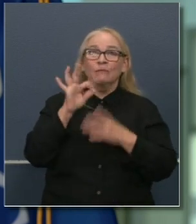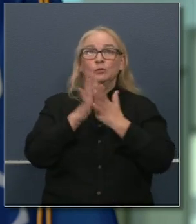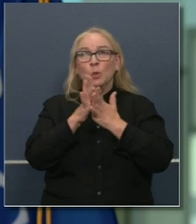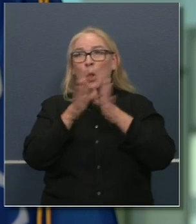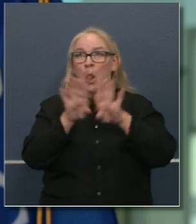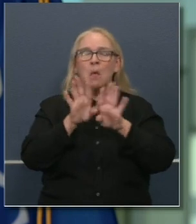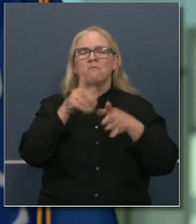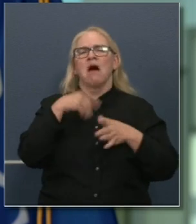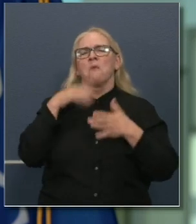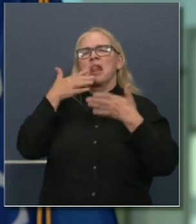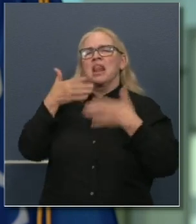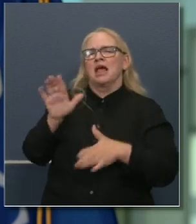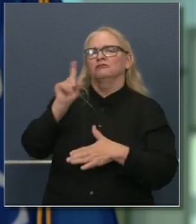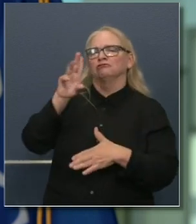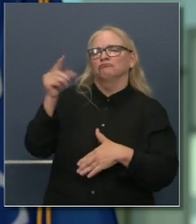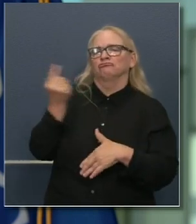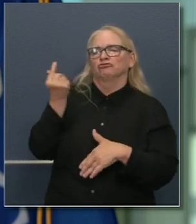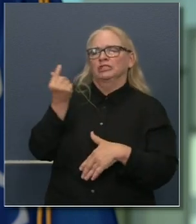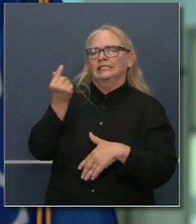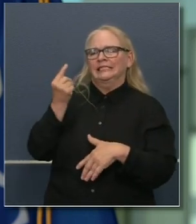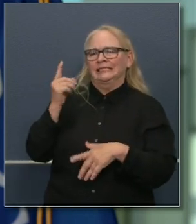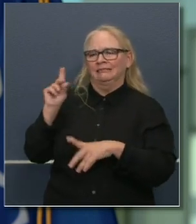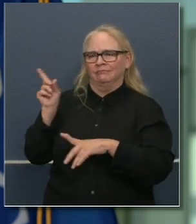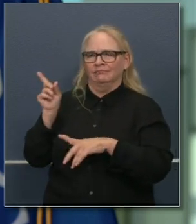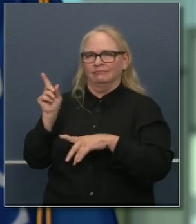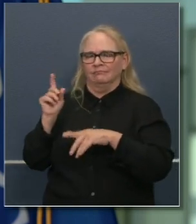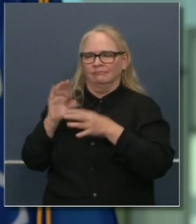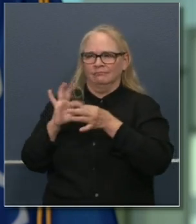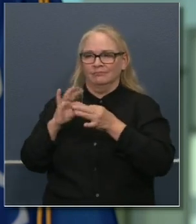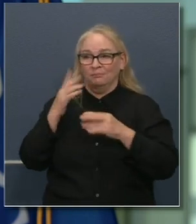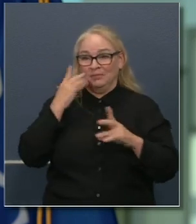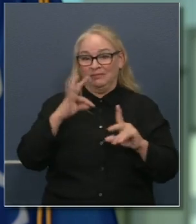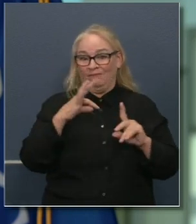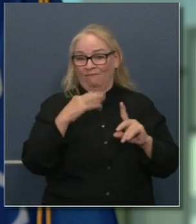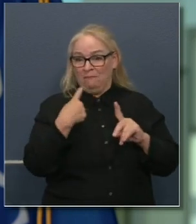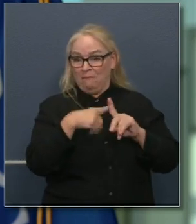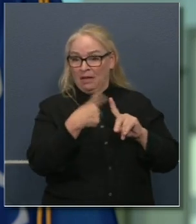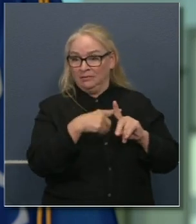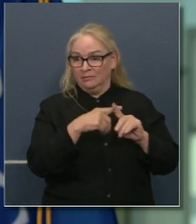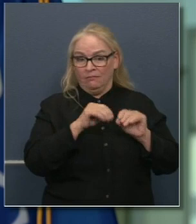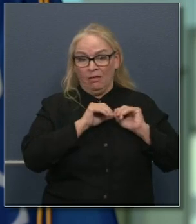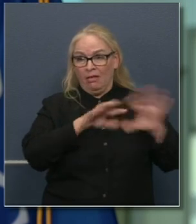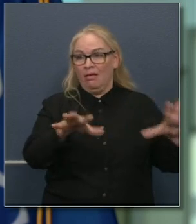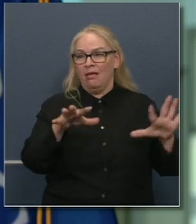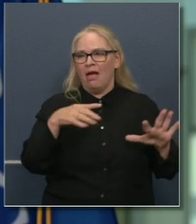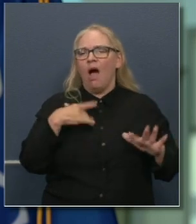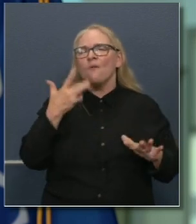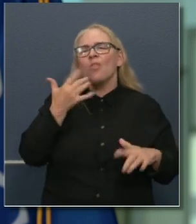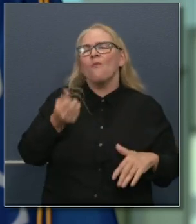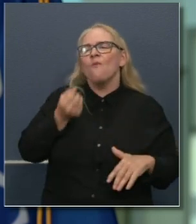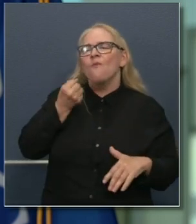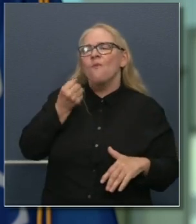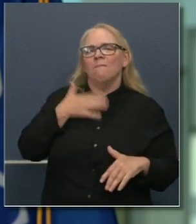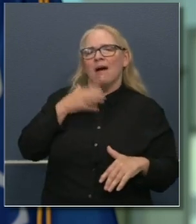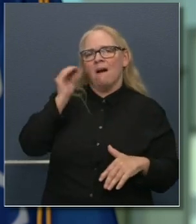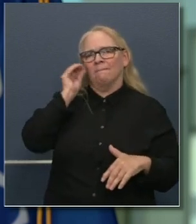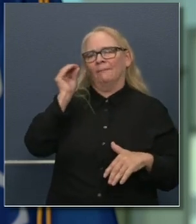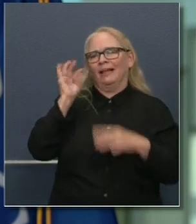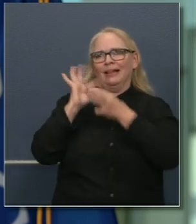opinions about that positivity rate, but I'll let Dr. Galley express his first. But look, as it relates to providing time, we've been at this for months